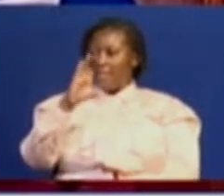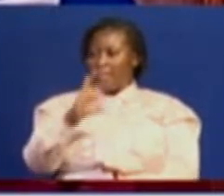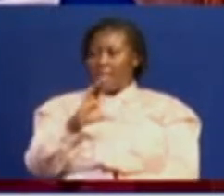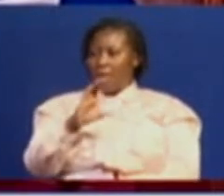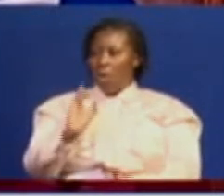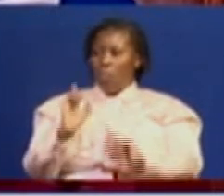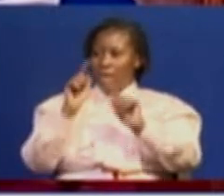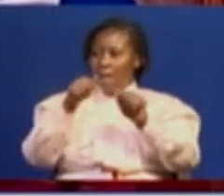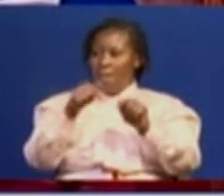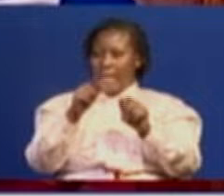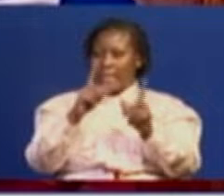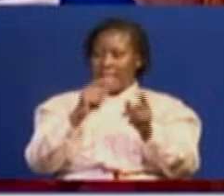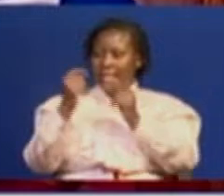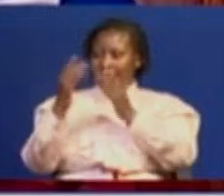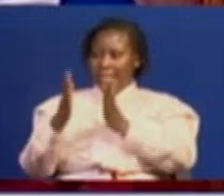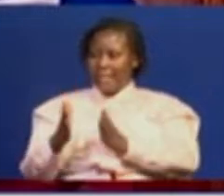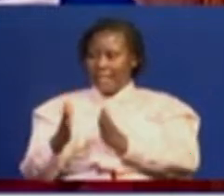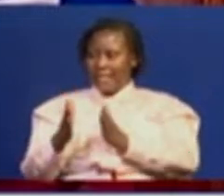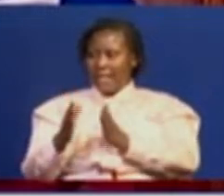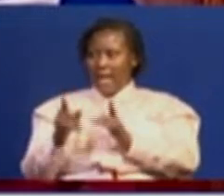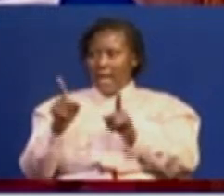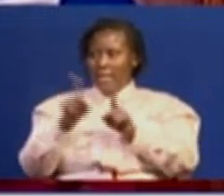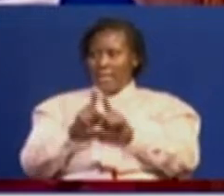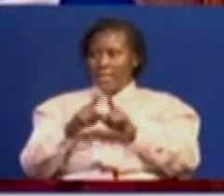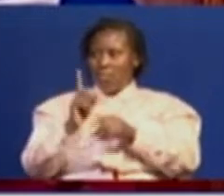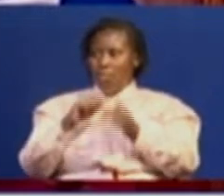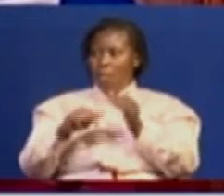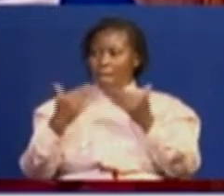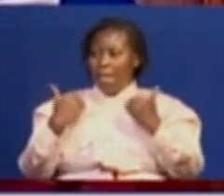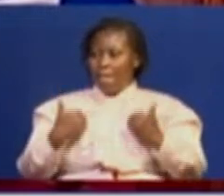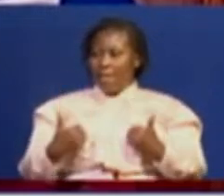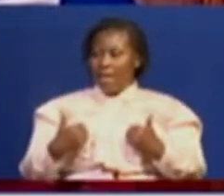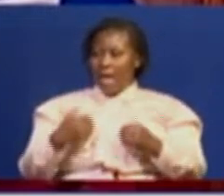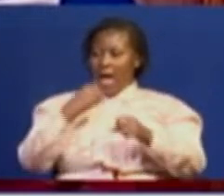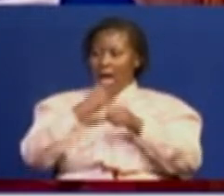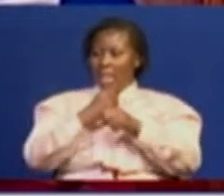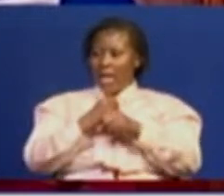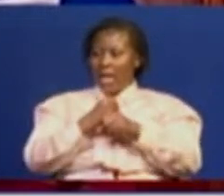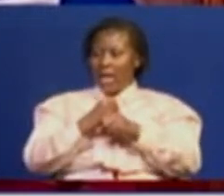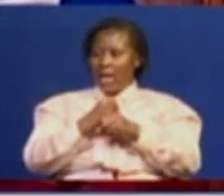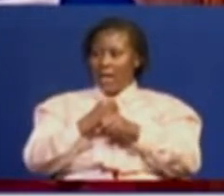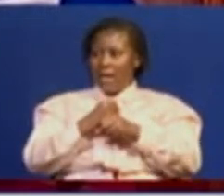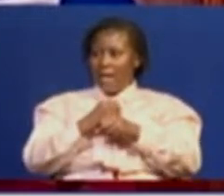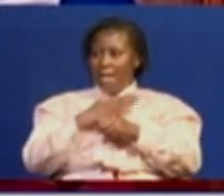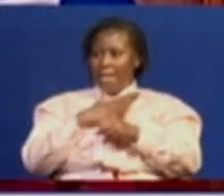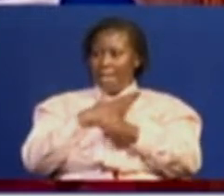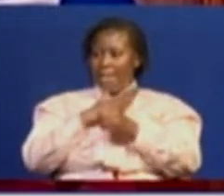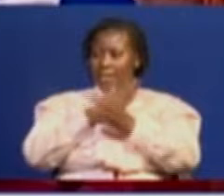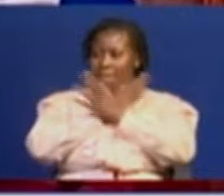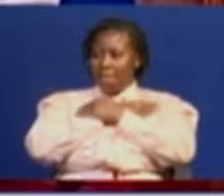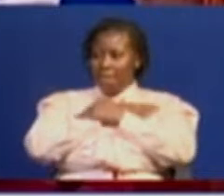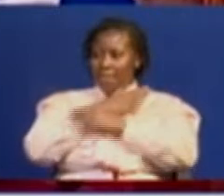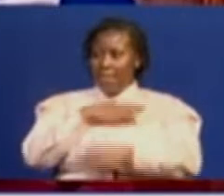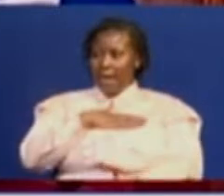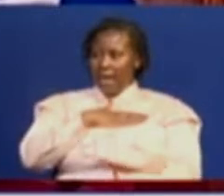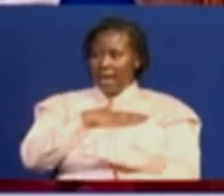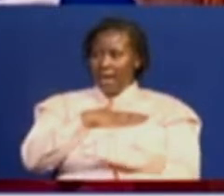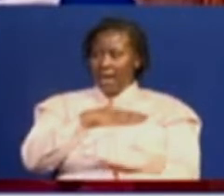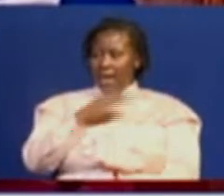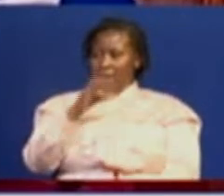FM. We came here as translators, and I'm with Dan here, my friend.